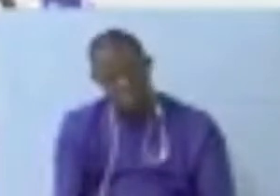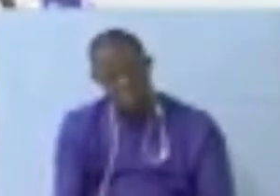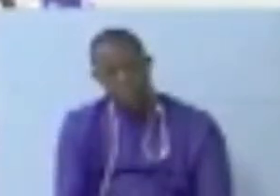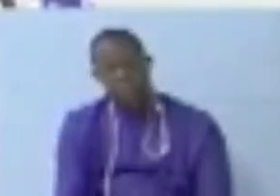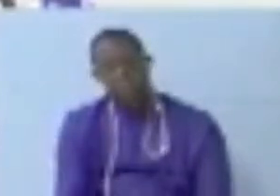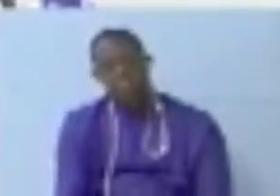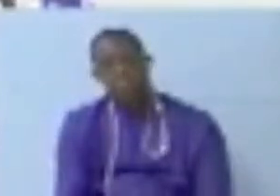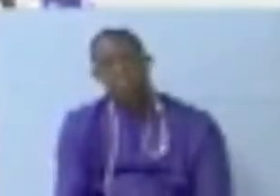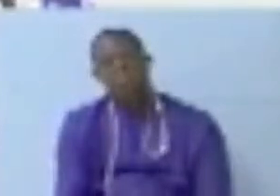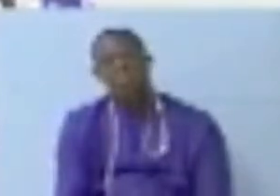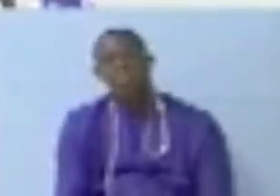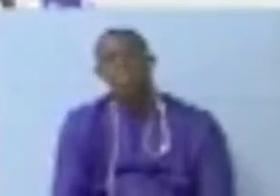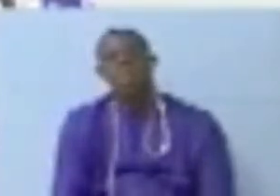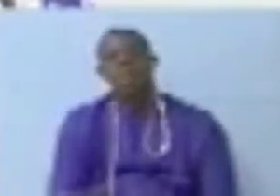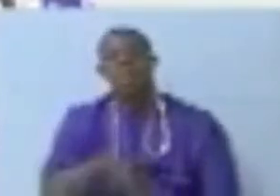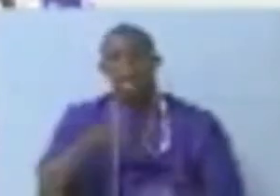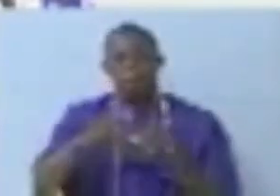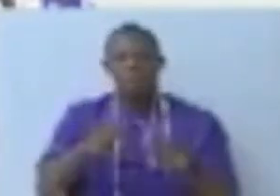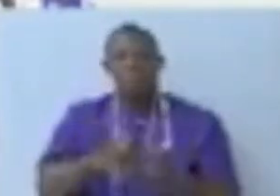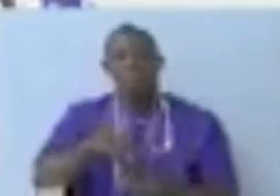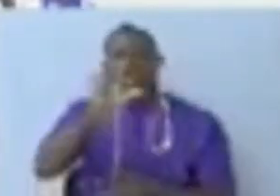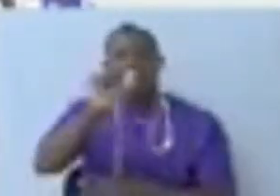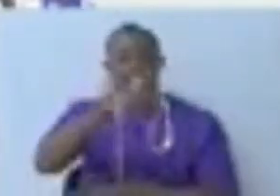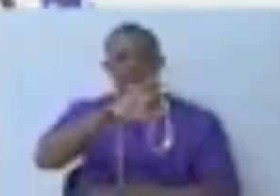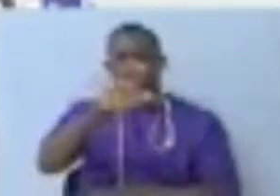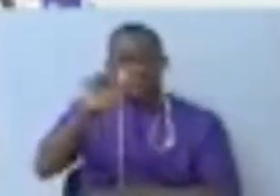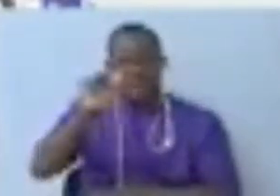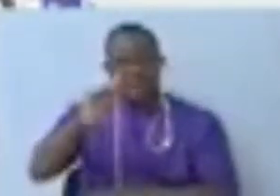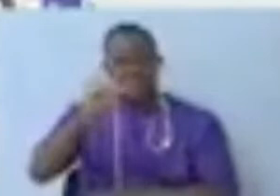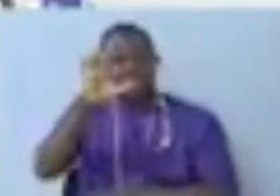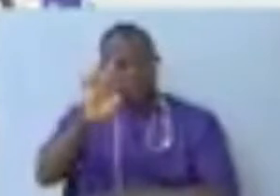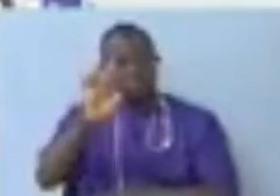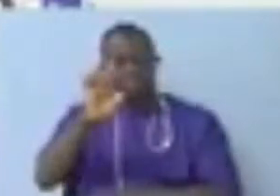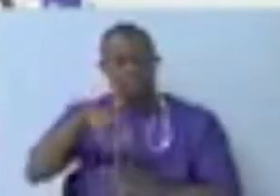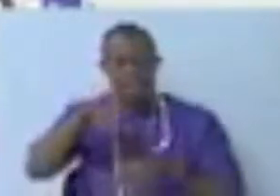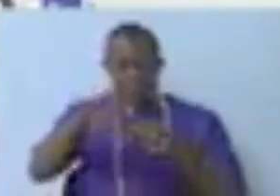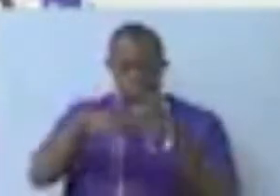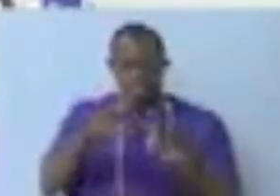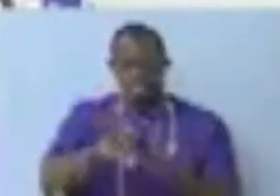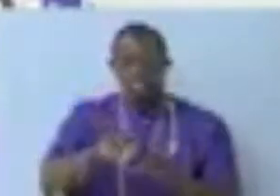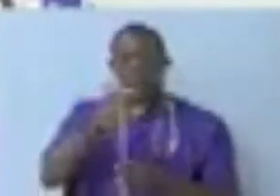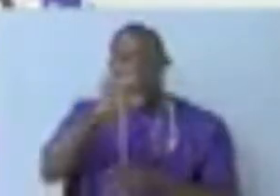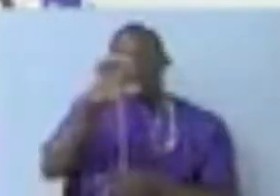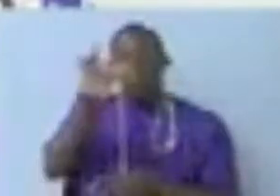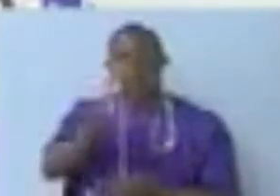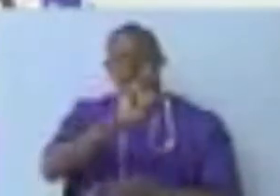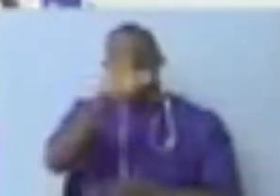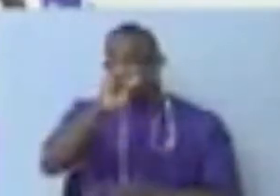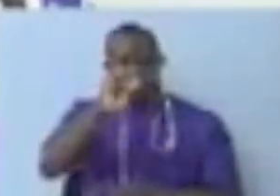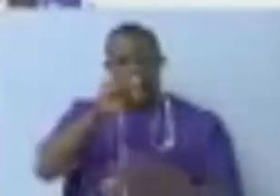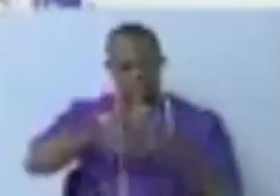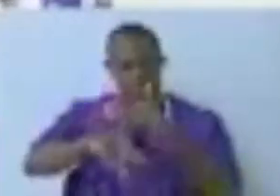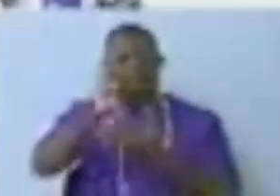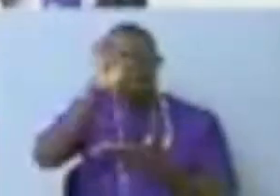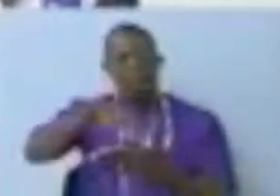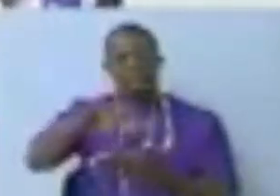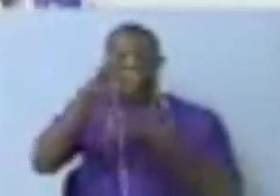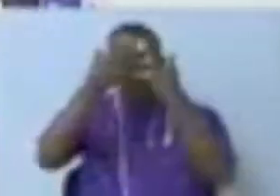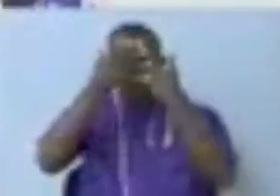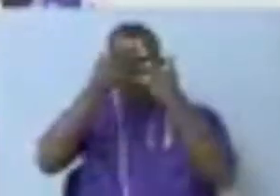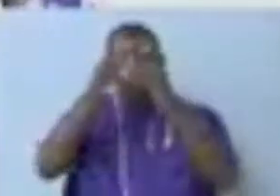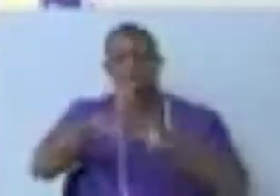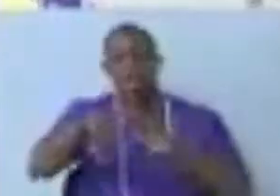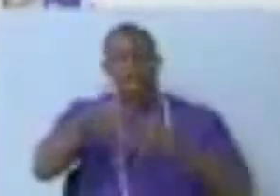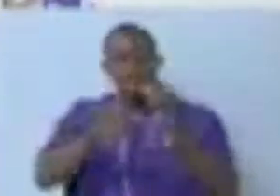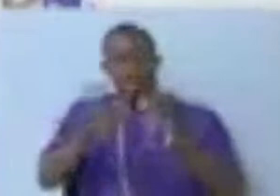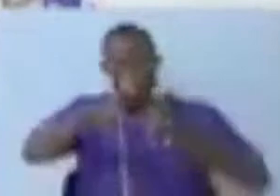The warrant for his committal to Mile 2 prison on death row. Warrant member attended ko nyantala Mile 2 and nyantala molle